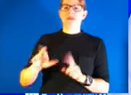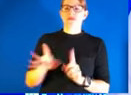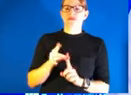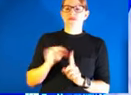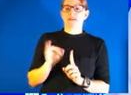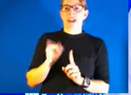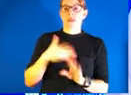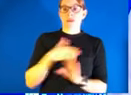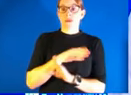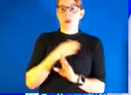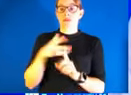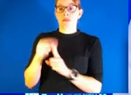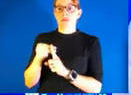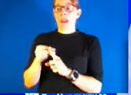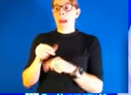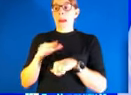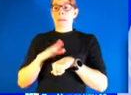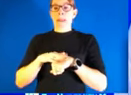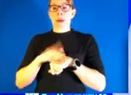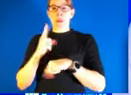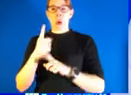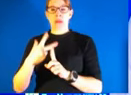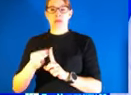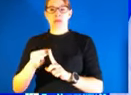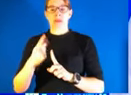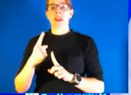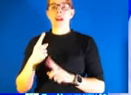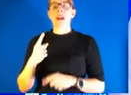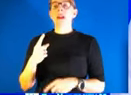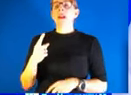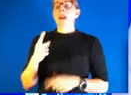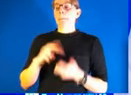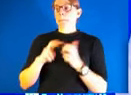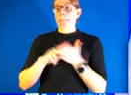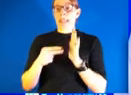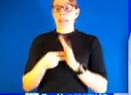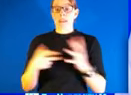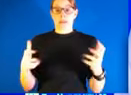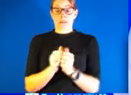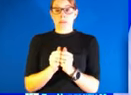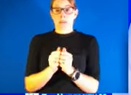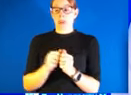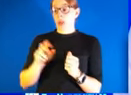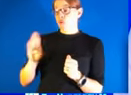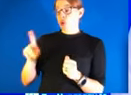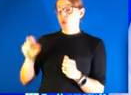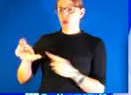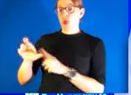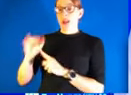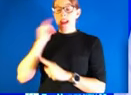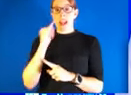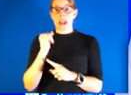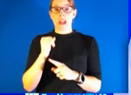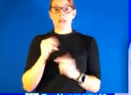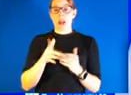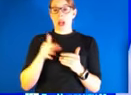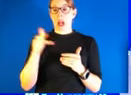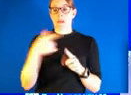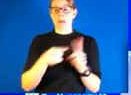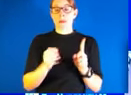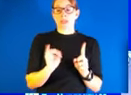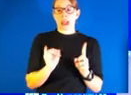minimum 1 dose of the vaccine, because what that does, just as the booster dose does, is if it is far out from that infection, you